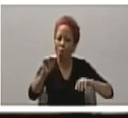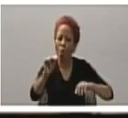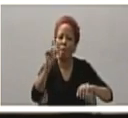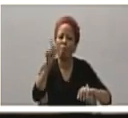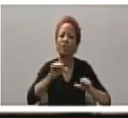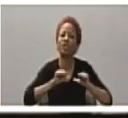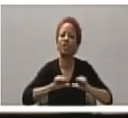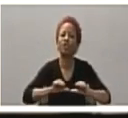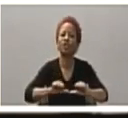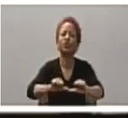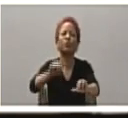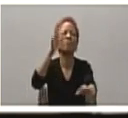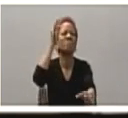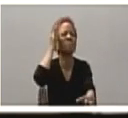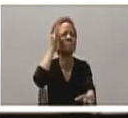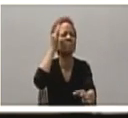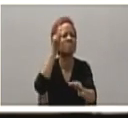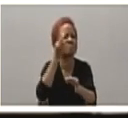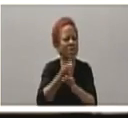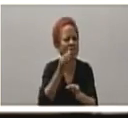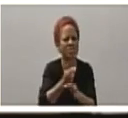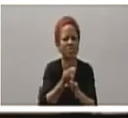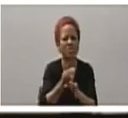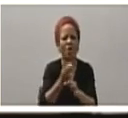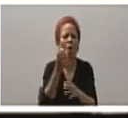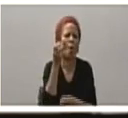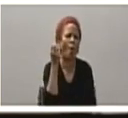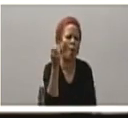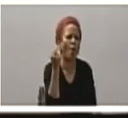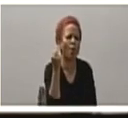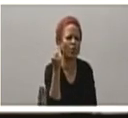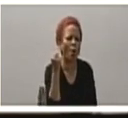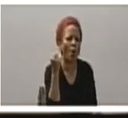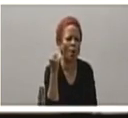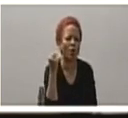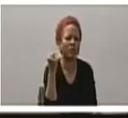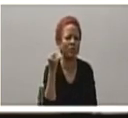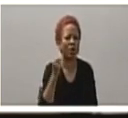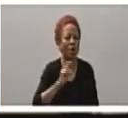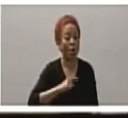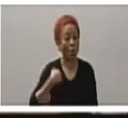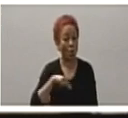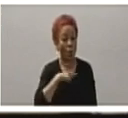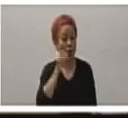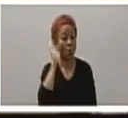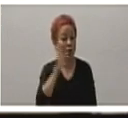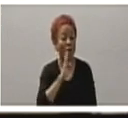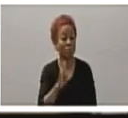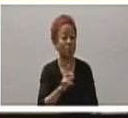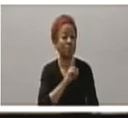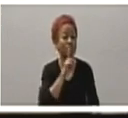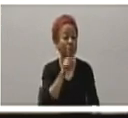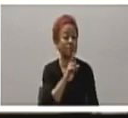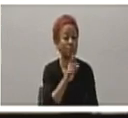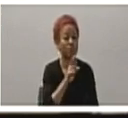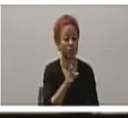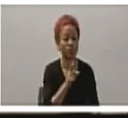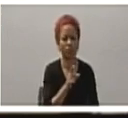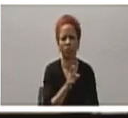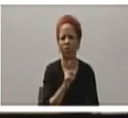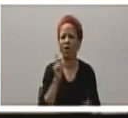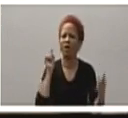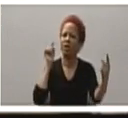says, faith of our fathers, holy faith, we will be true to thee till